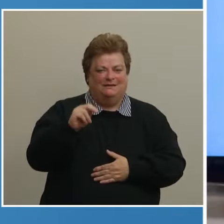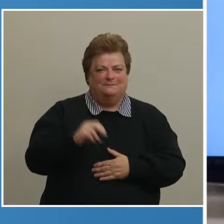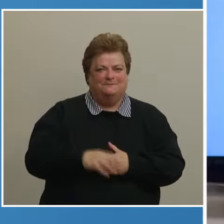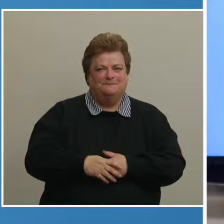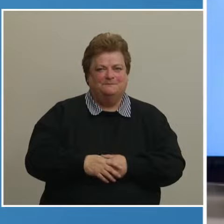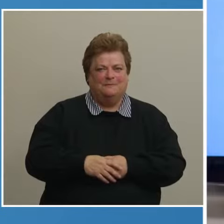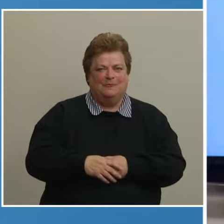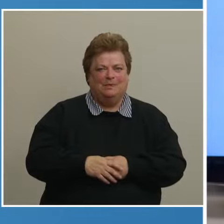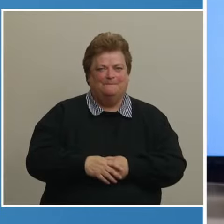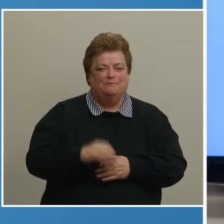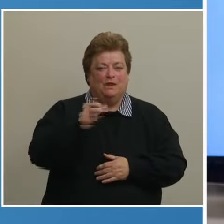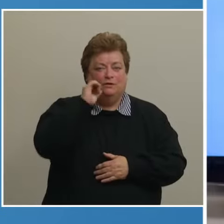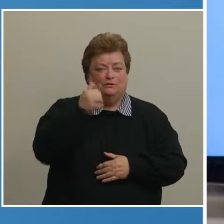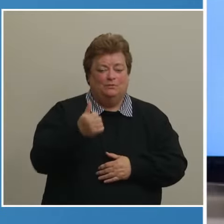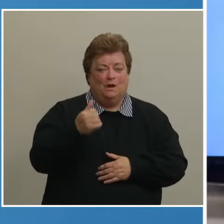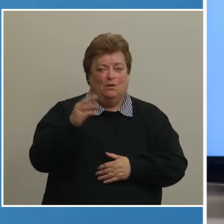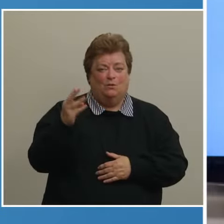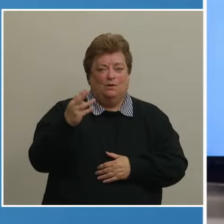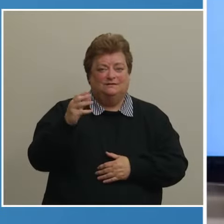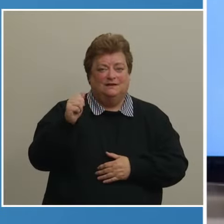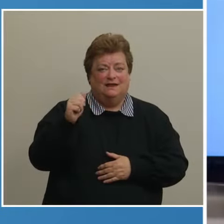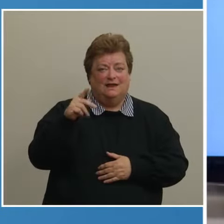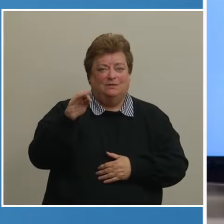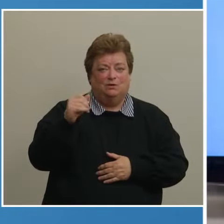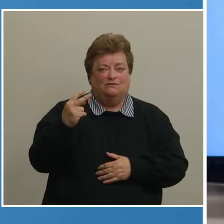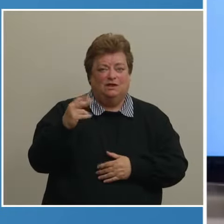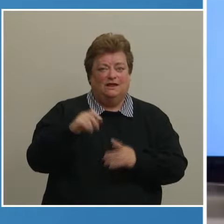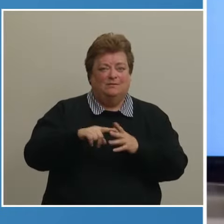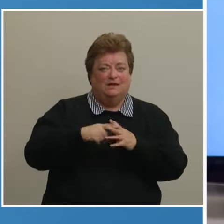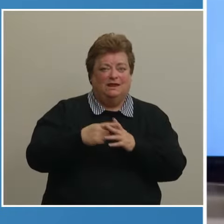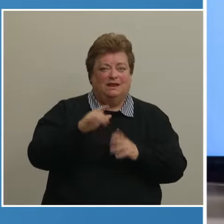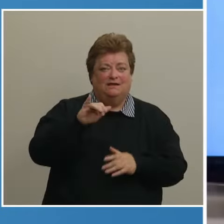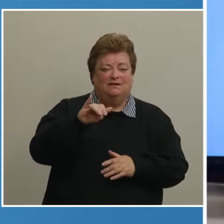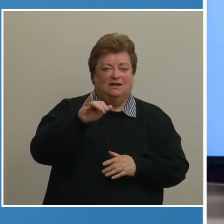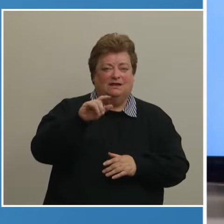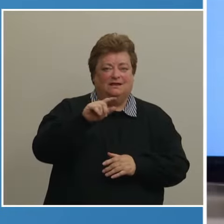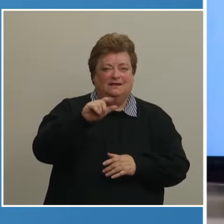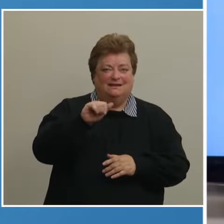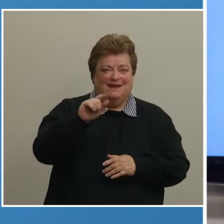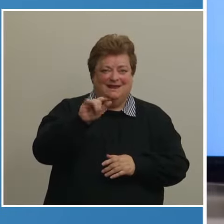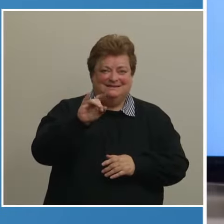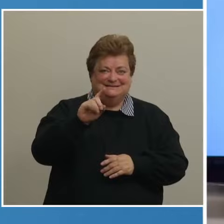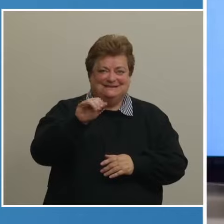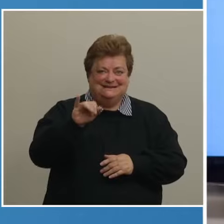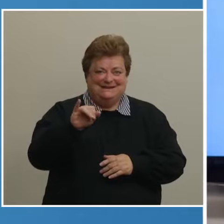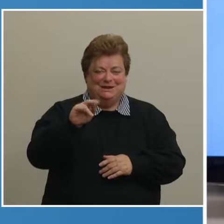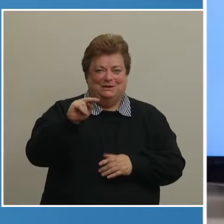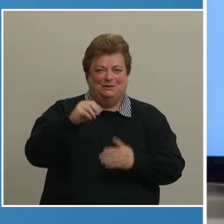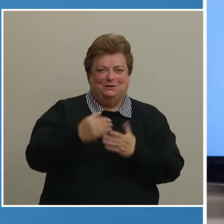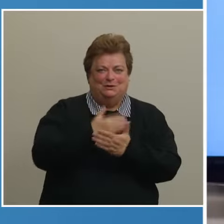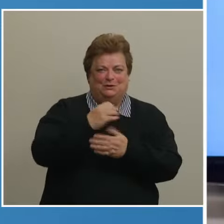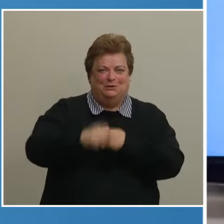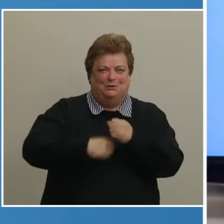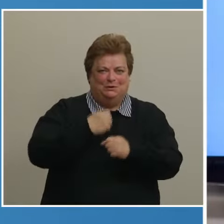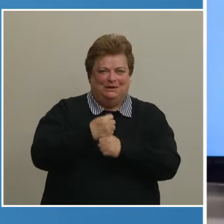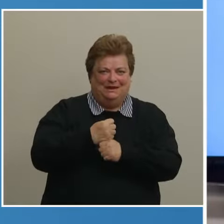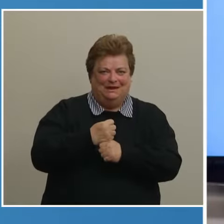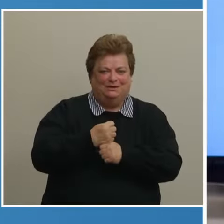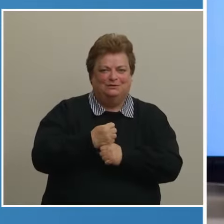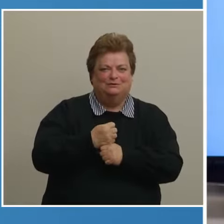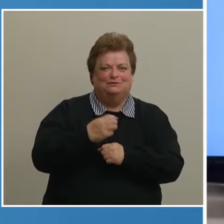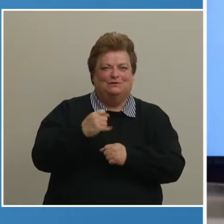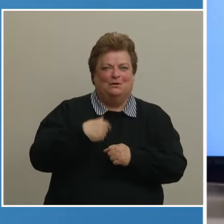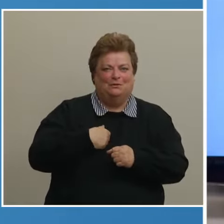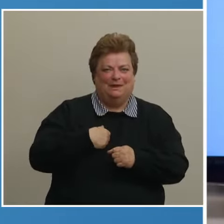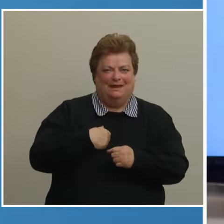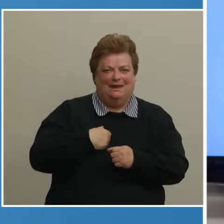Tomorrow, Wednesday, April 14th, marks the Yazidi New Year, or Charshama Sara Saleh. Best wishes to our